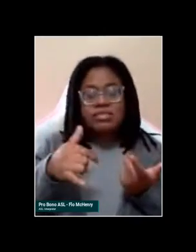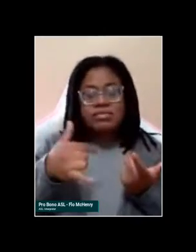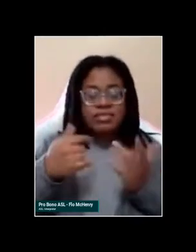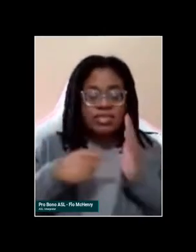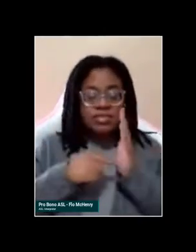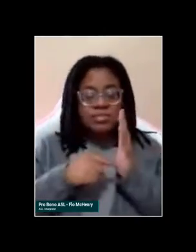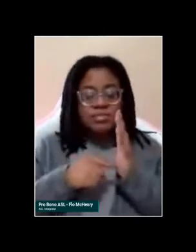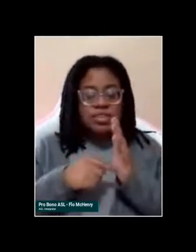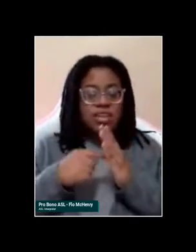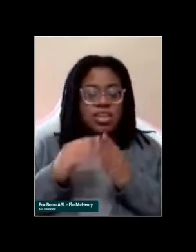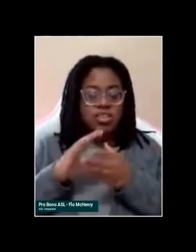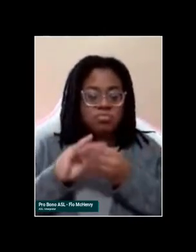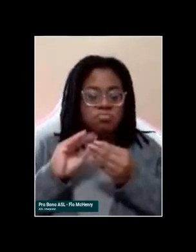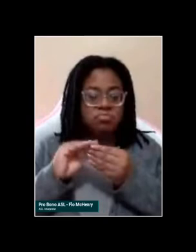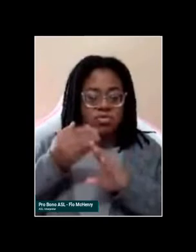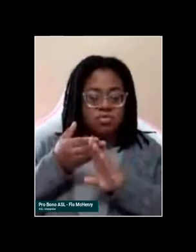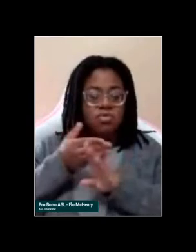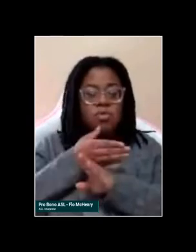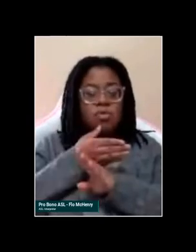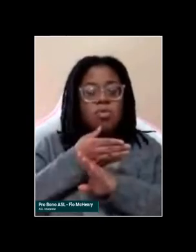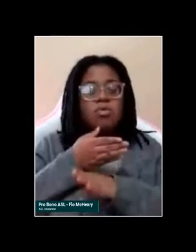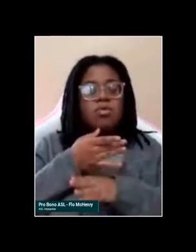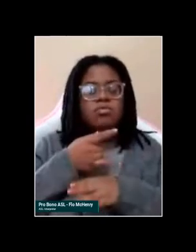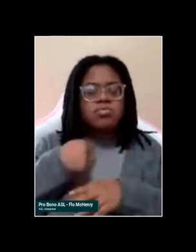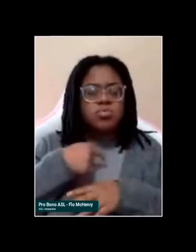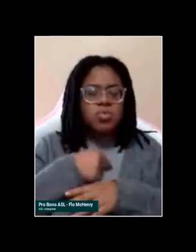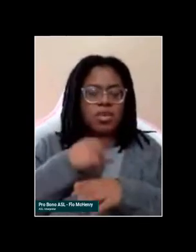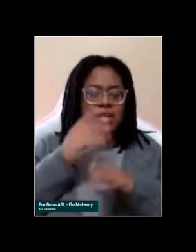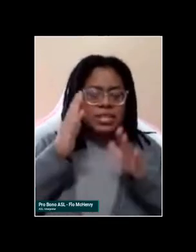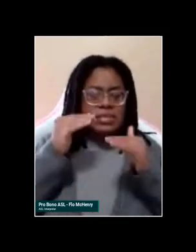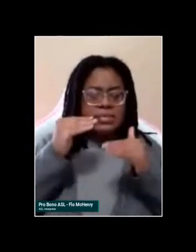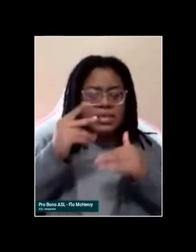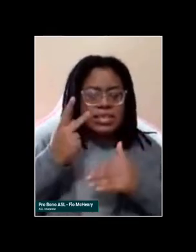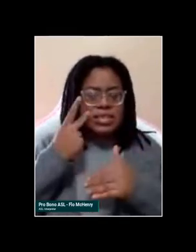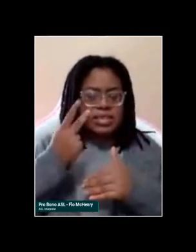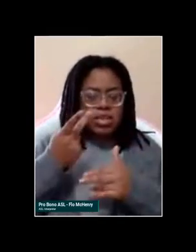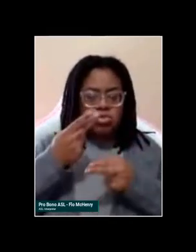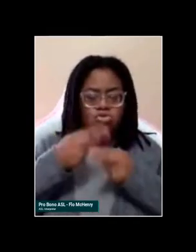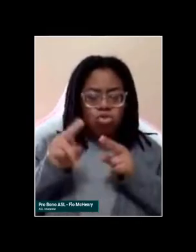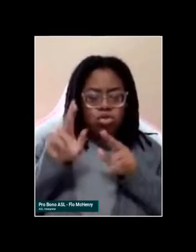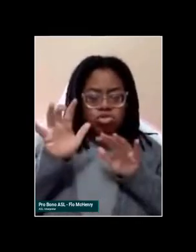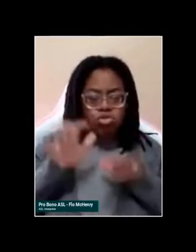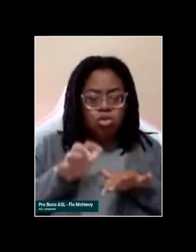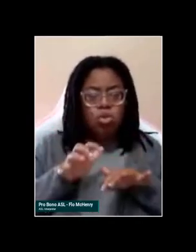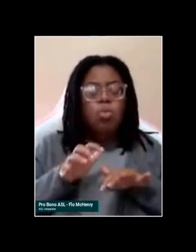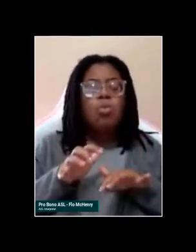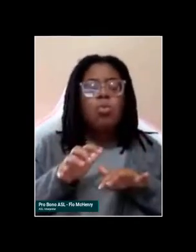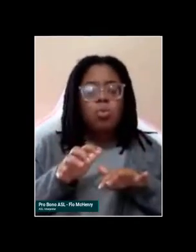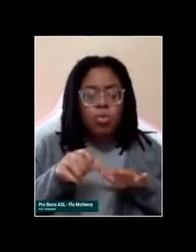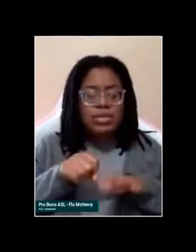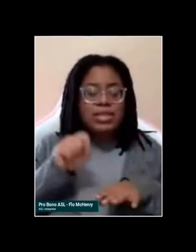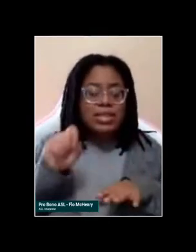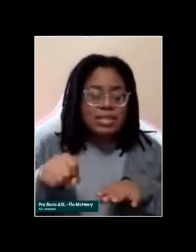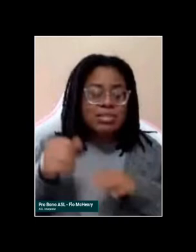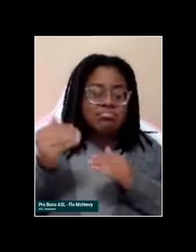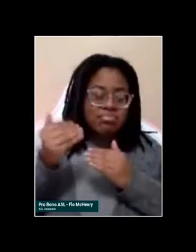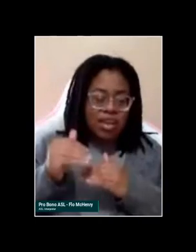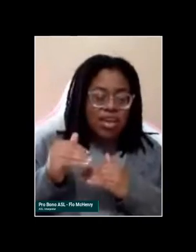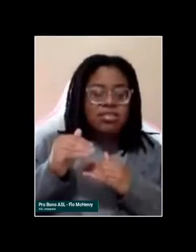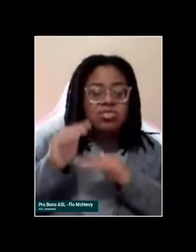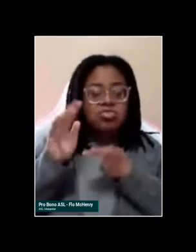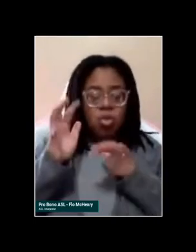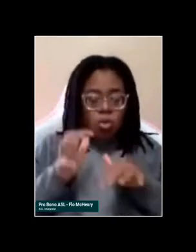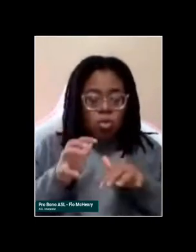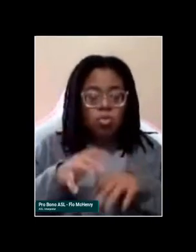example I shared earlier, we're expecting to see a shorter snow season, overall less snowpack, low elevation ski